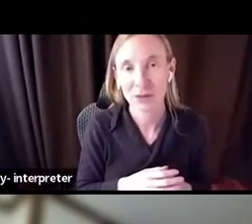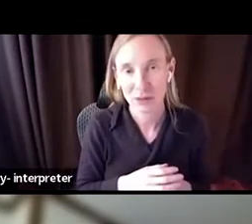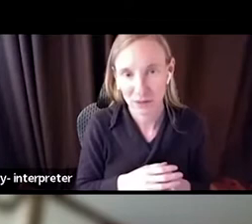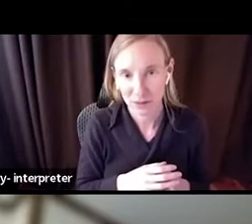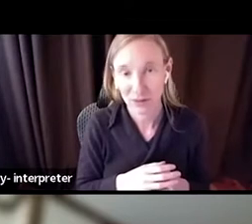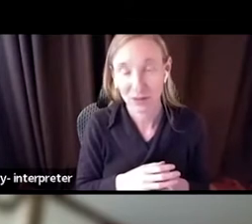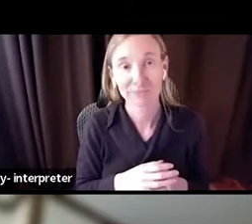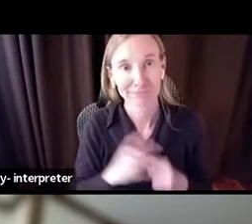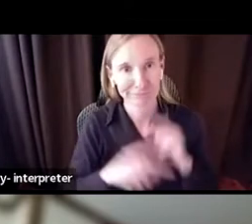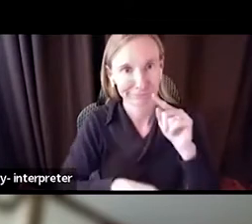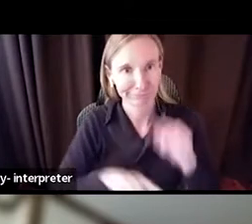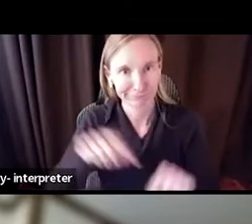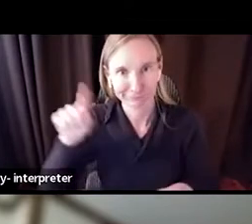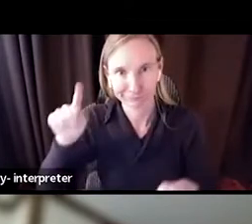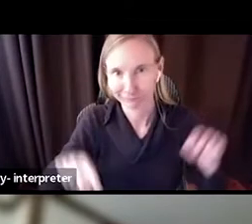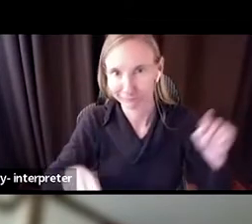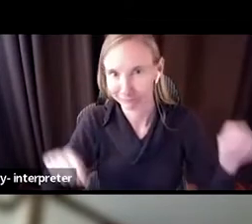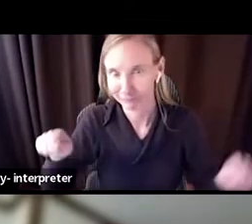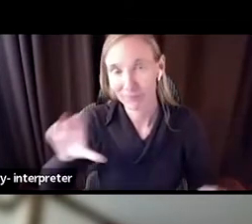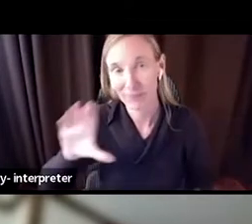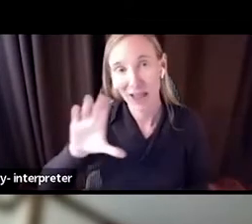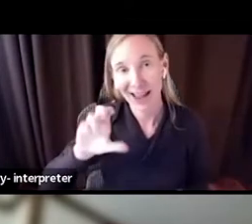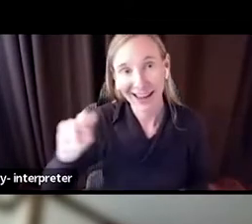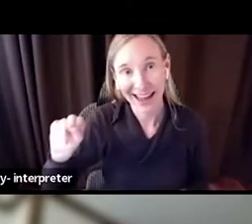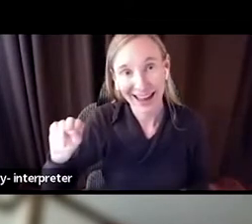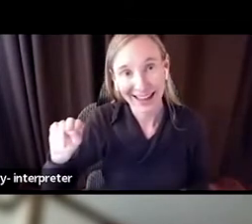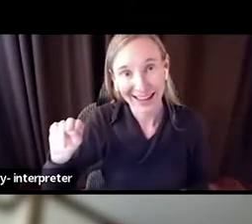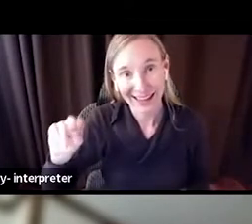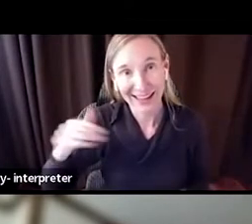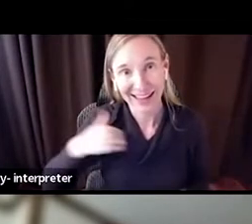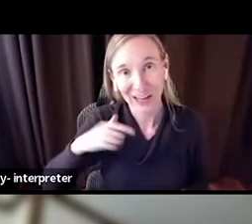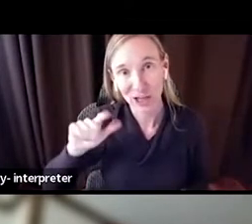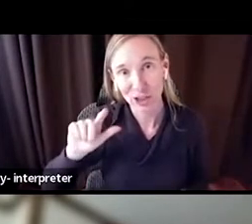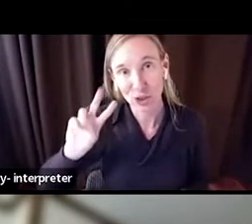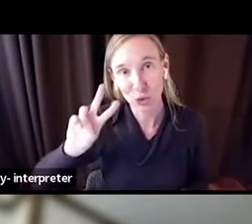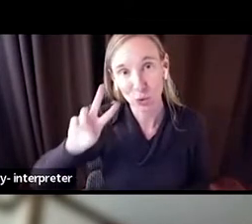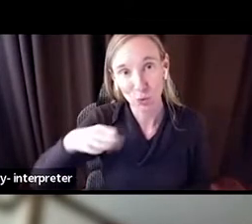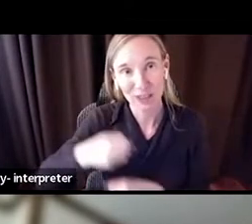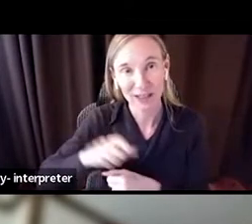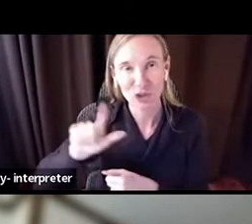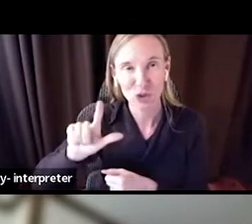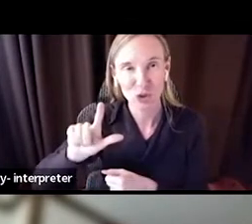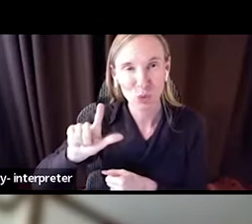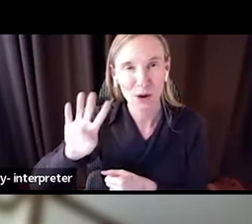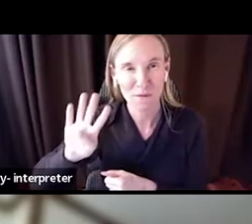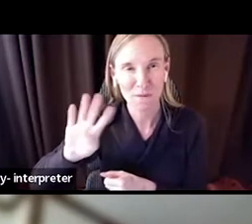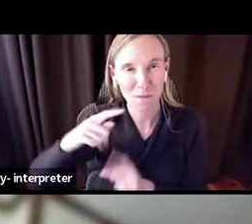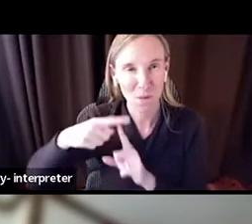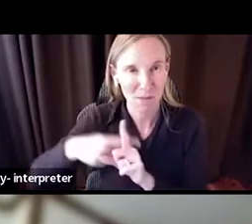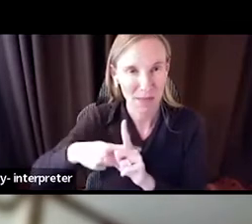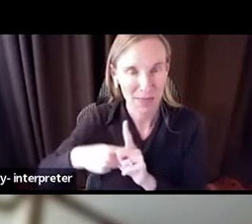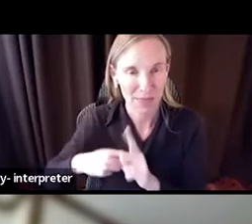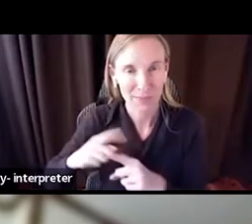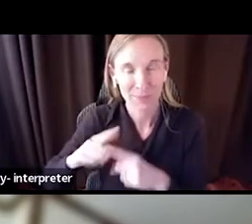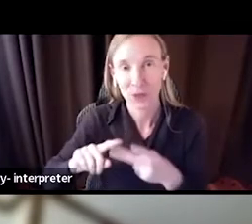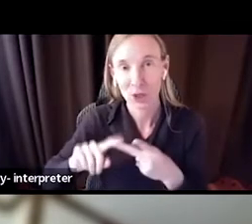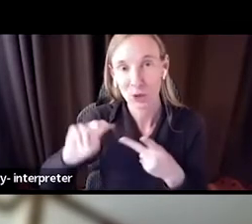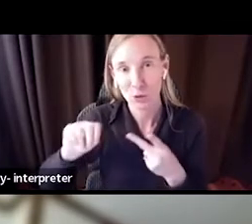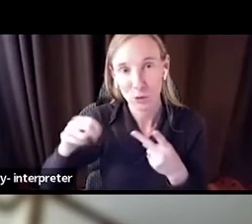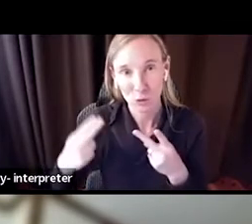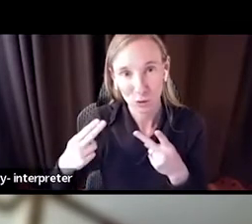there was variation. For instance, Connecticut had a 24-month coverage period, while New Hampshire